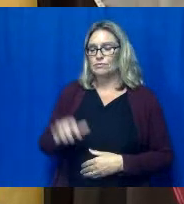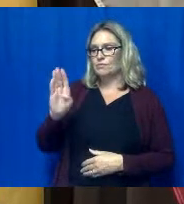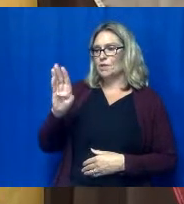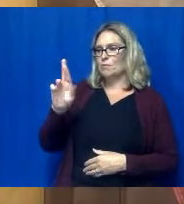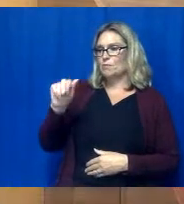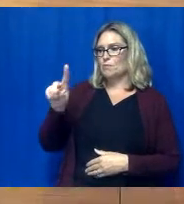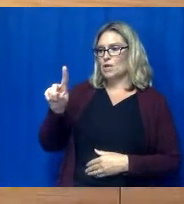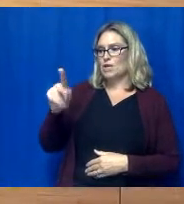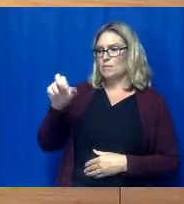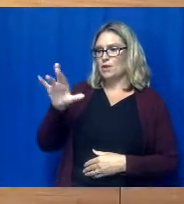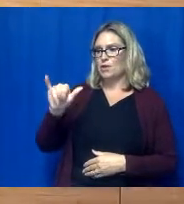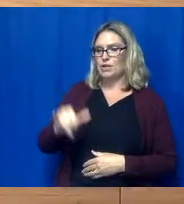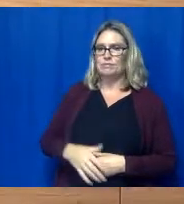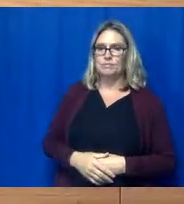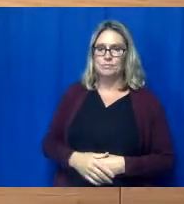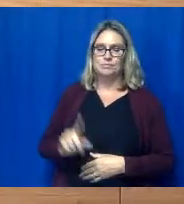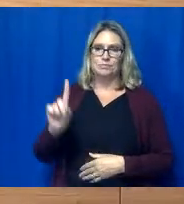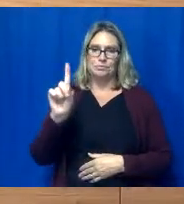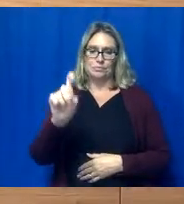News.